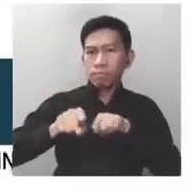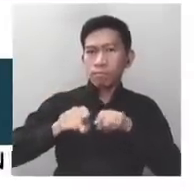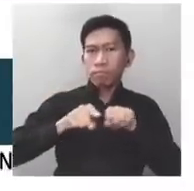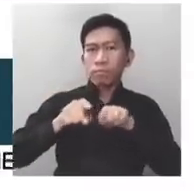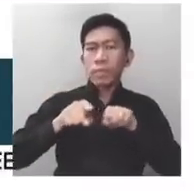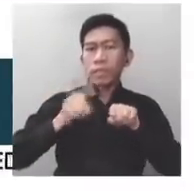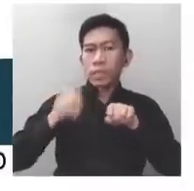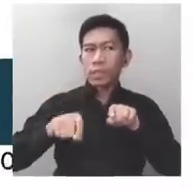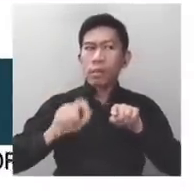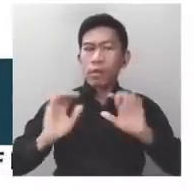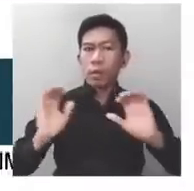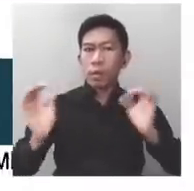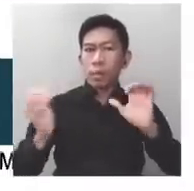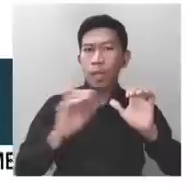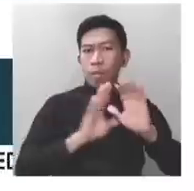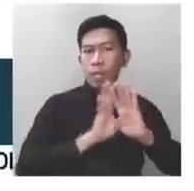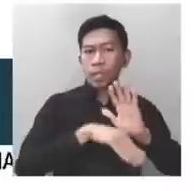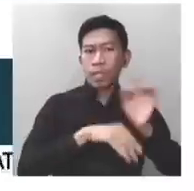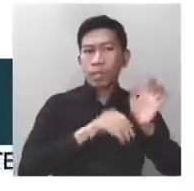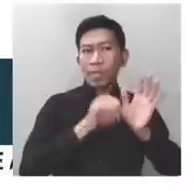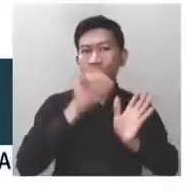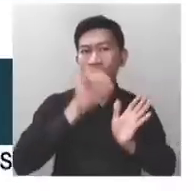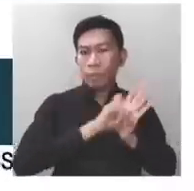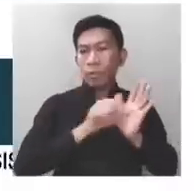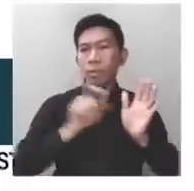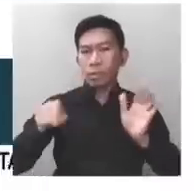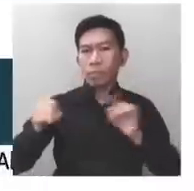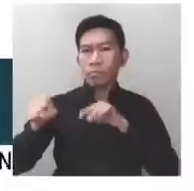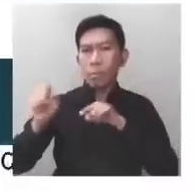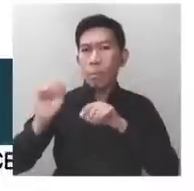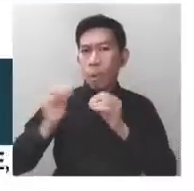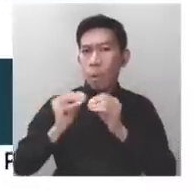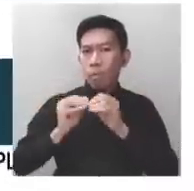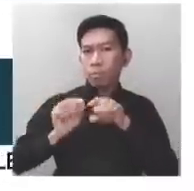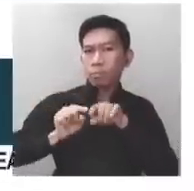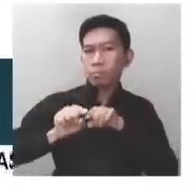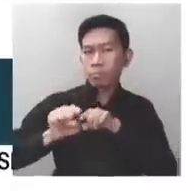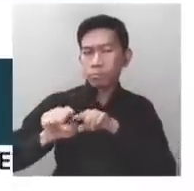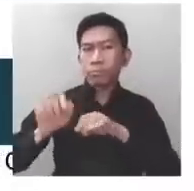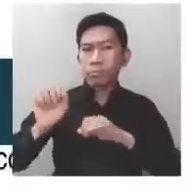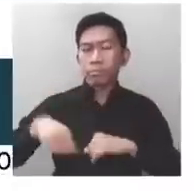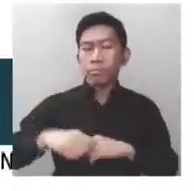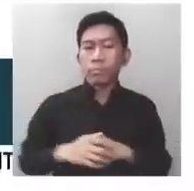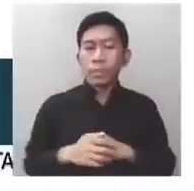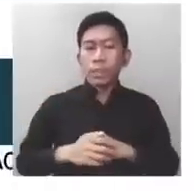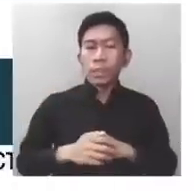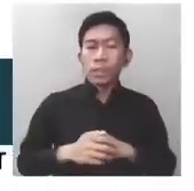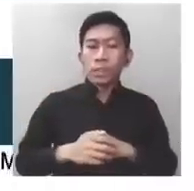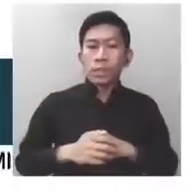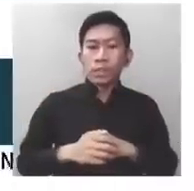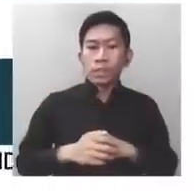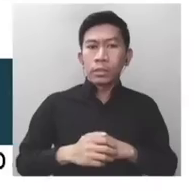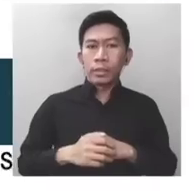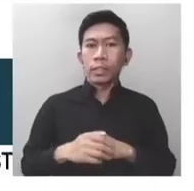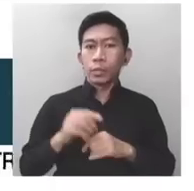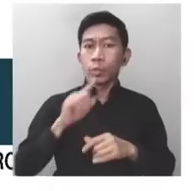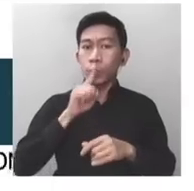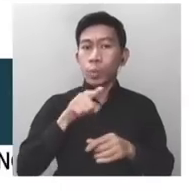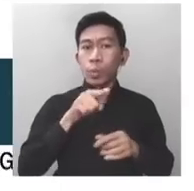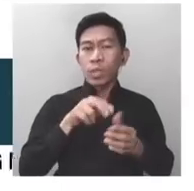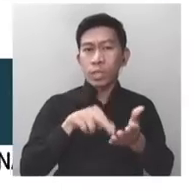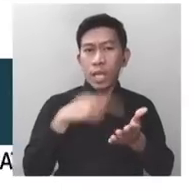cheaper imports. But remember, Carmina, at this point in time, rice imports are actually more expensive than our